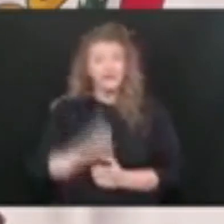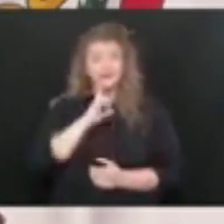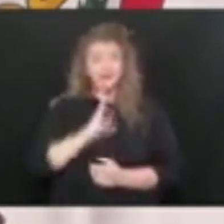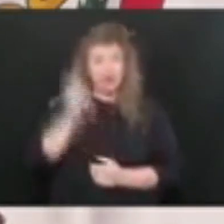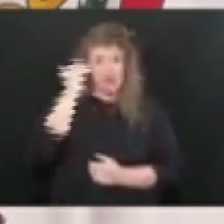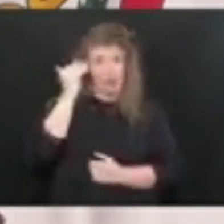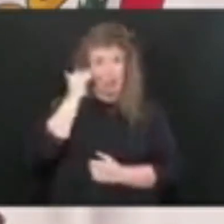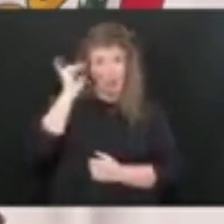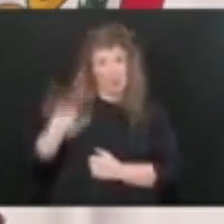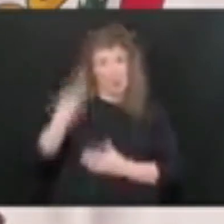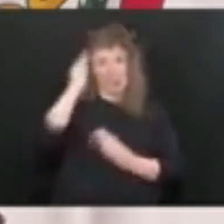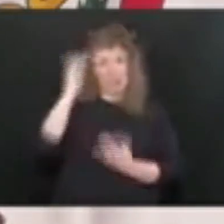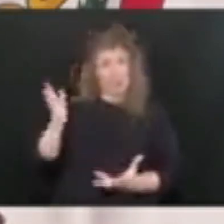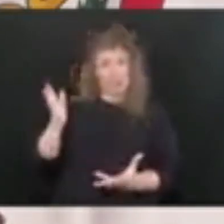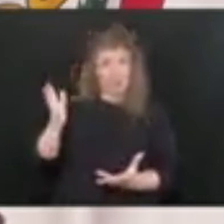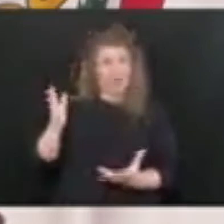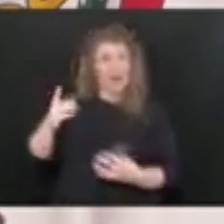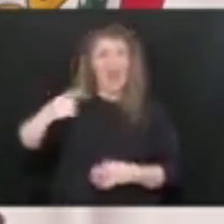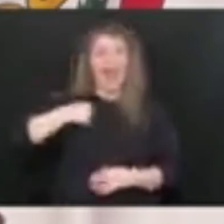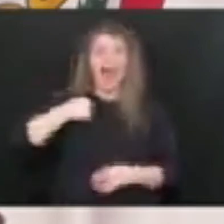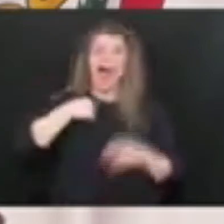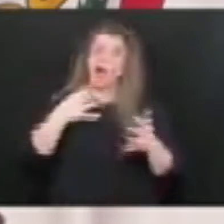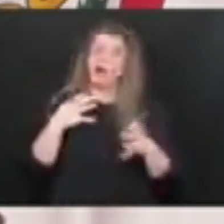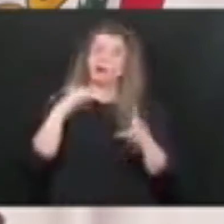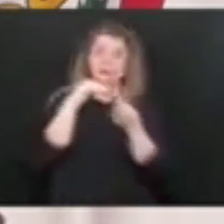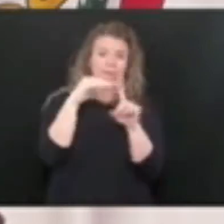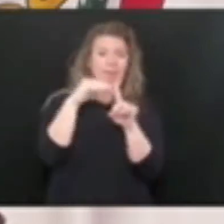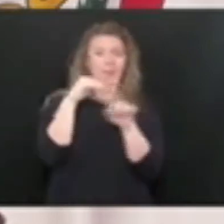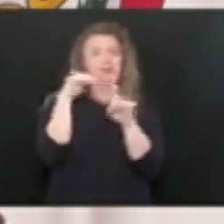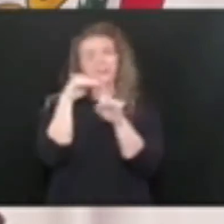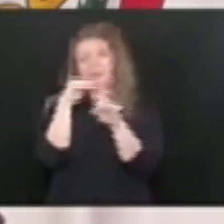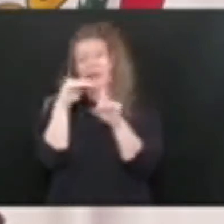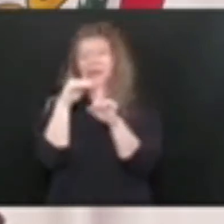of that, I keep reminding,